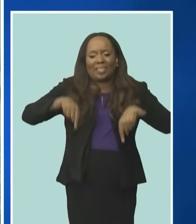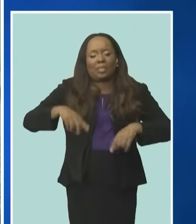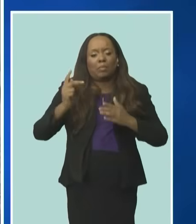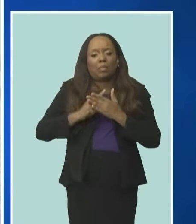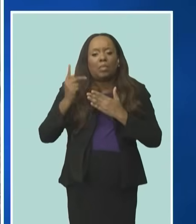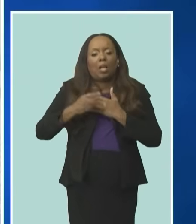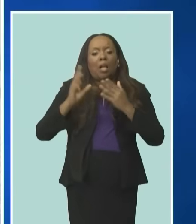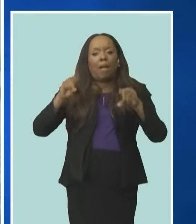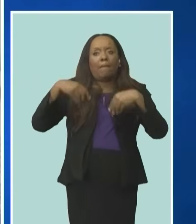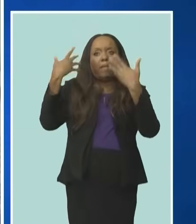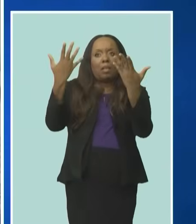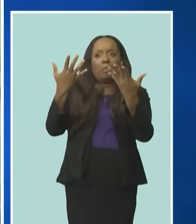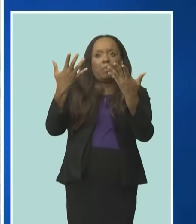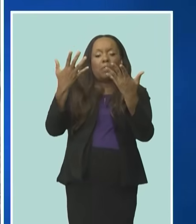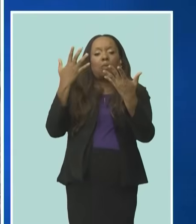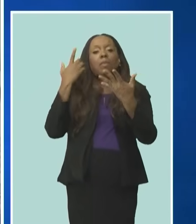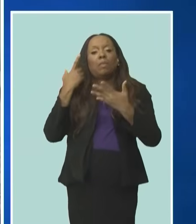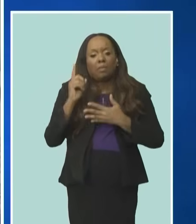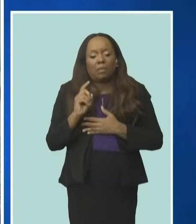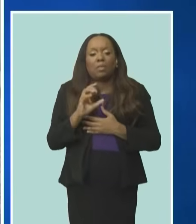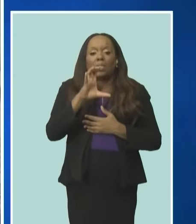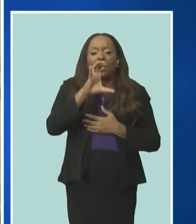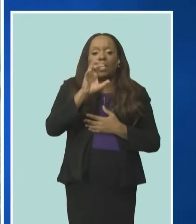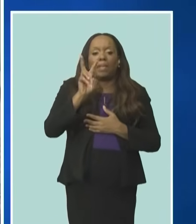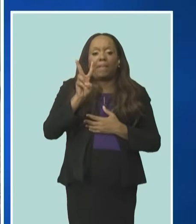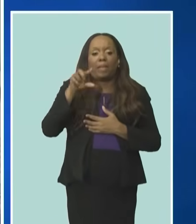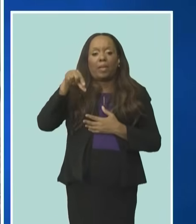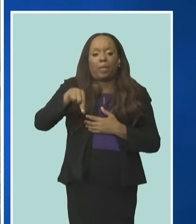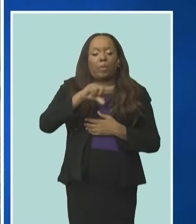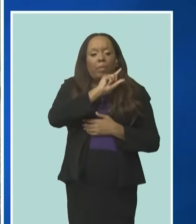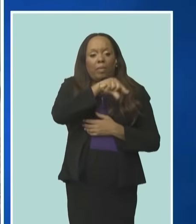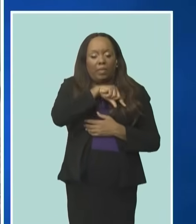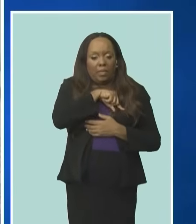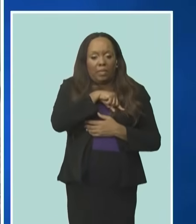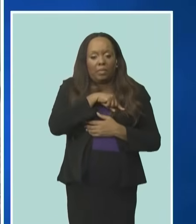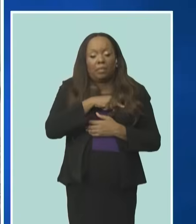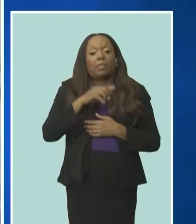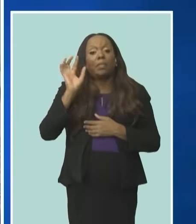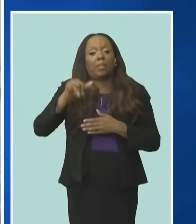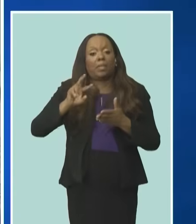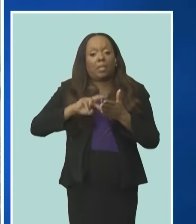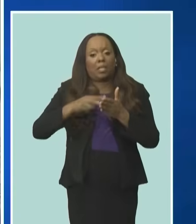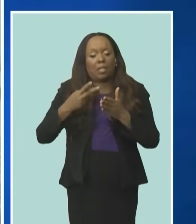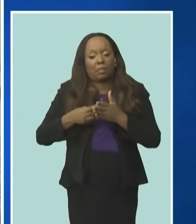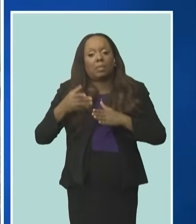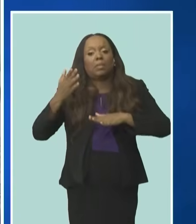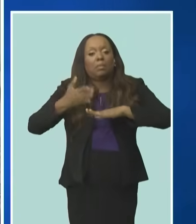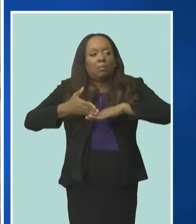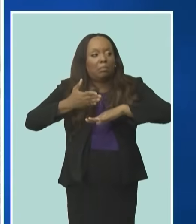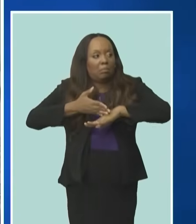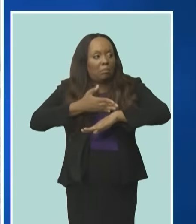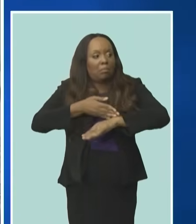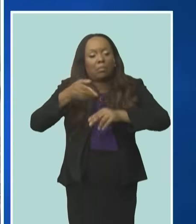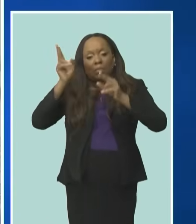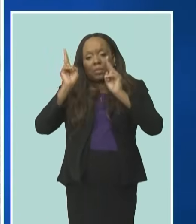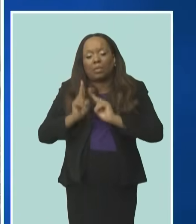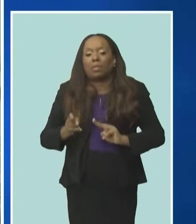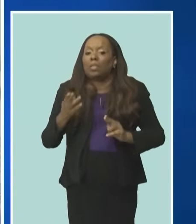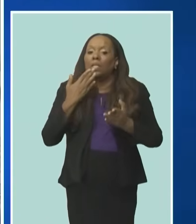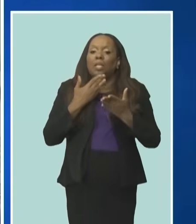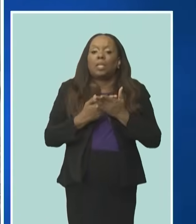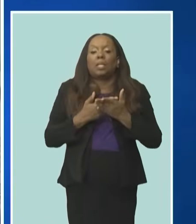to a Caribbean vocational qualification. This will further enhance the recognition and portability of the certification you have